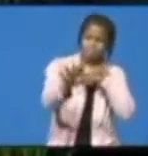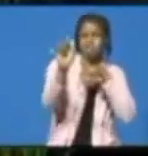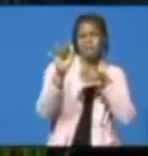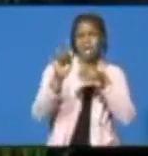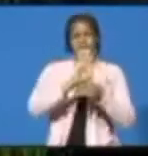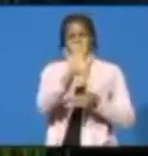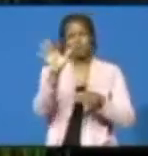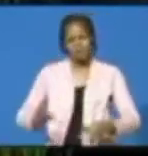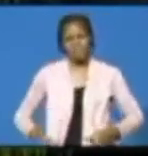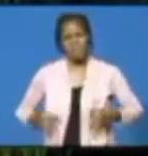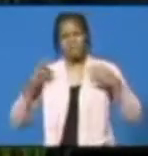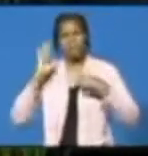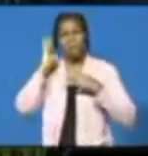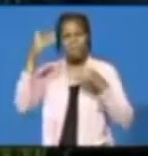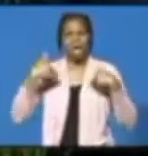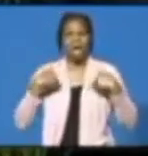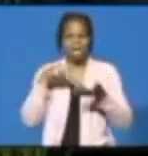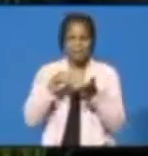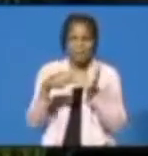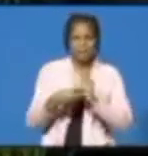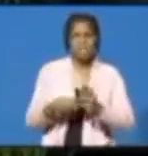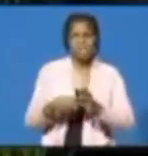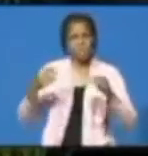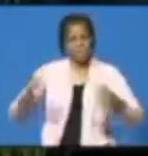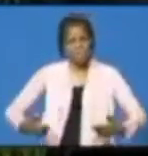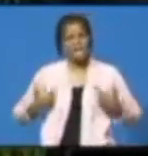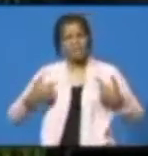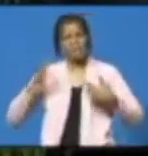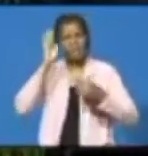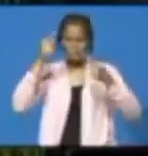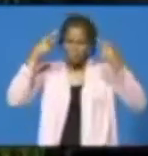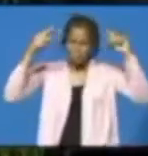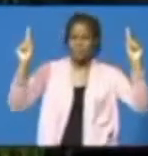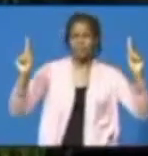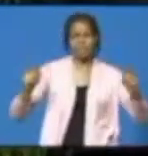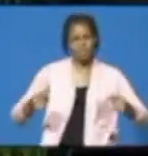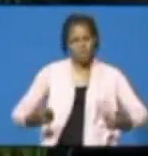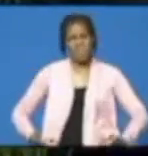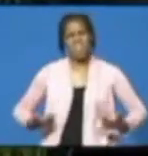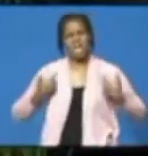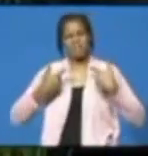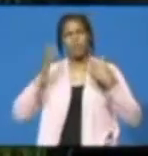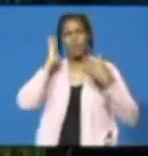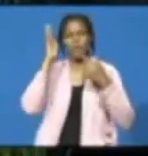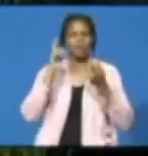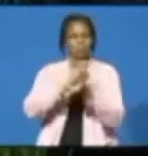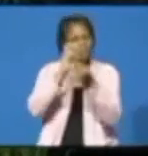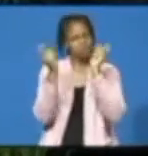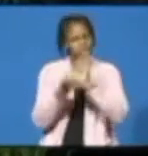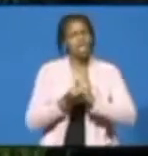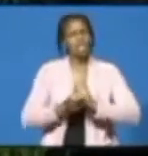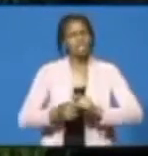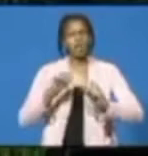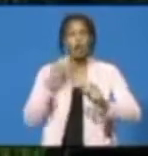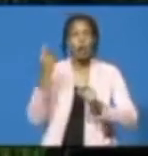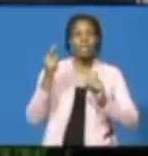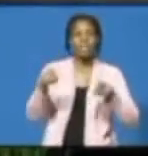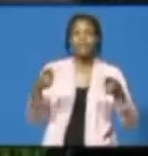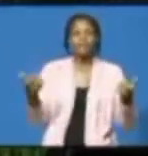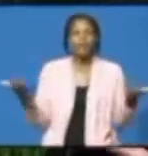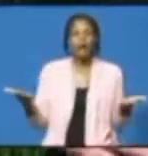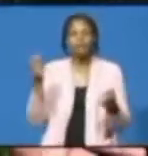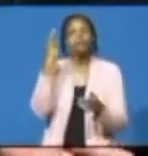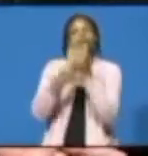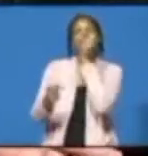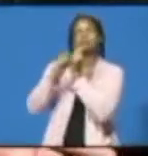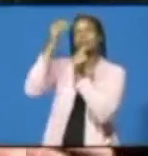be meaningful. Your life shall be productive. Your life shall be fruitful. All you have to do is to trust and